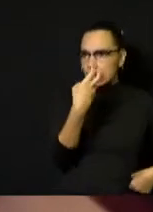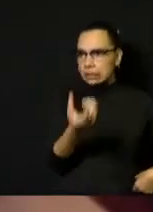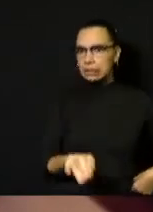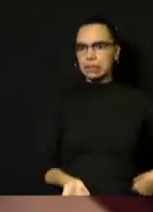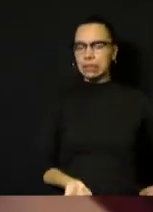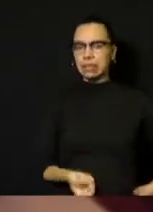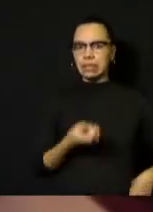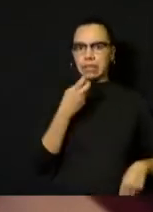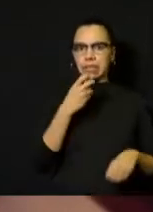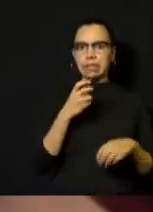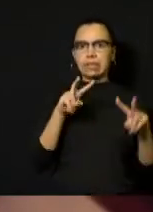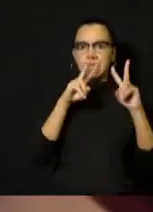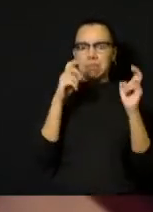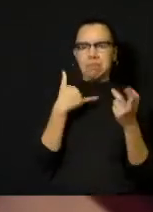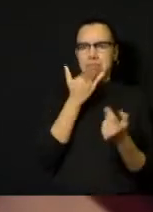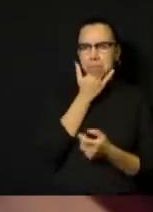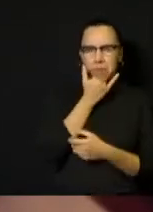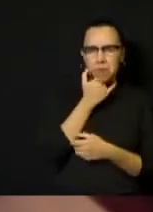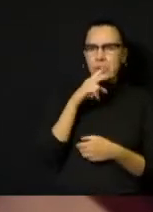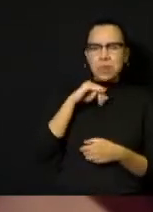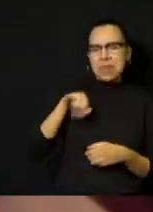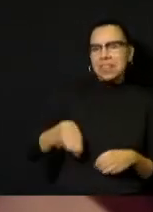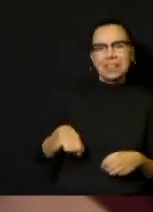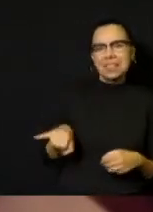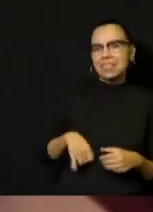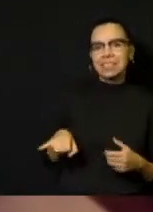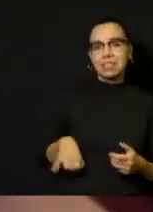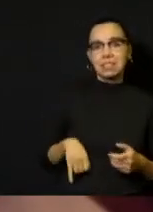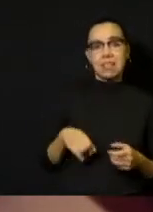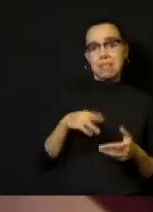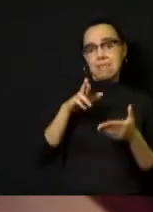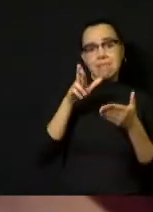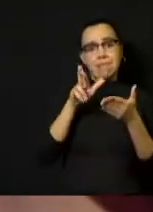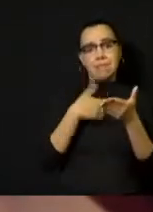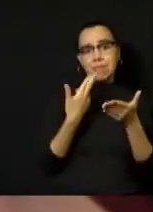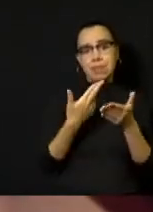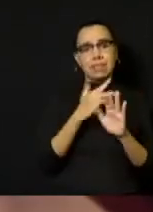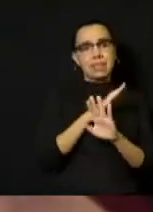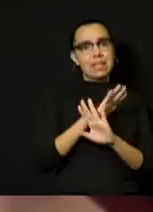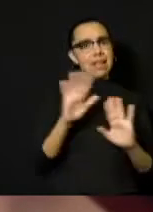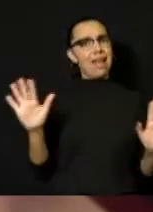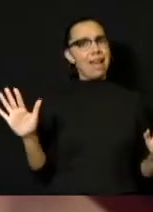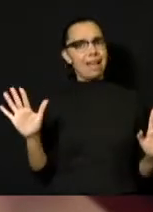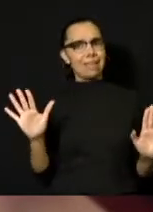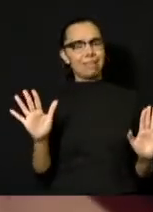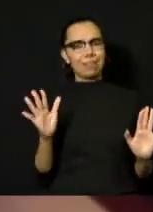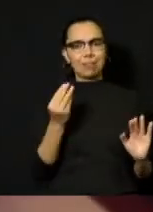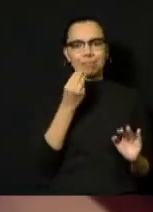That's the big business about. Tocayo, I'm not interested.